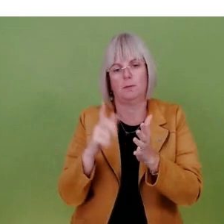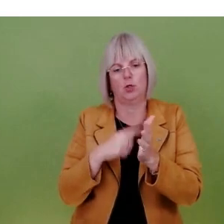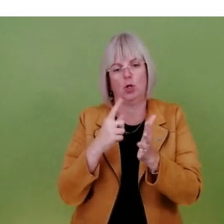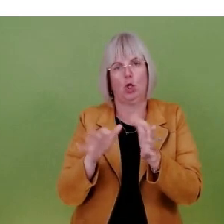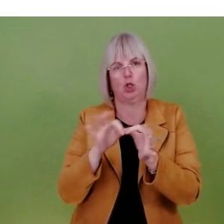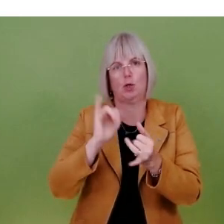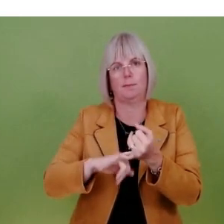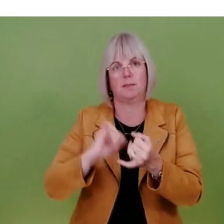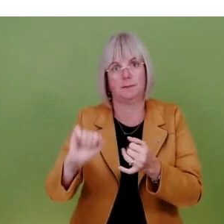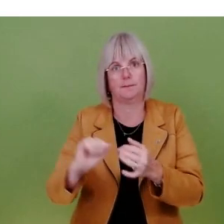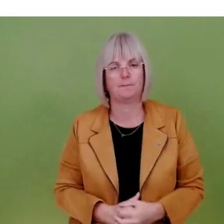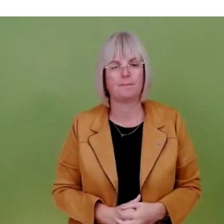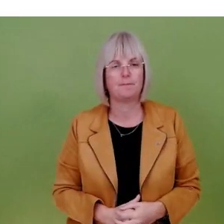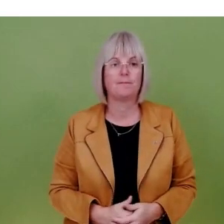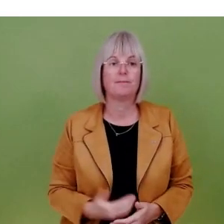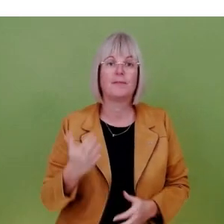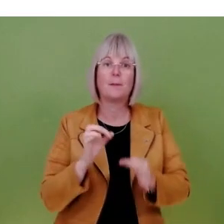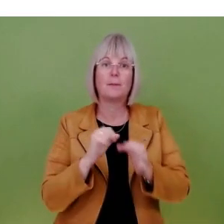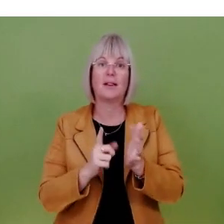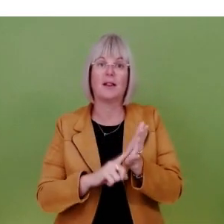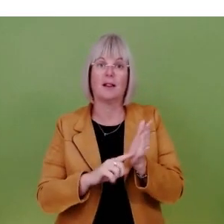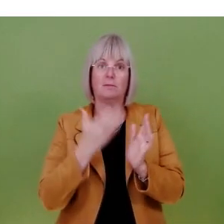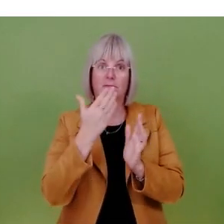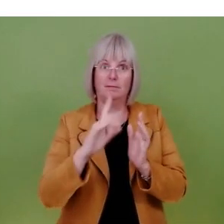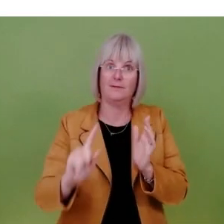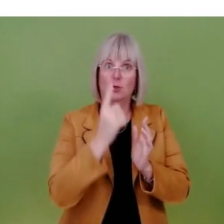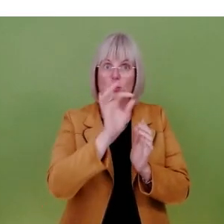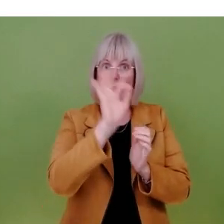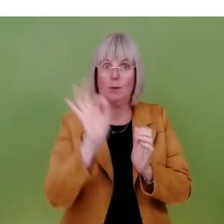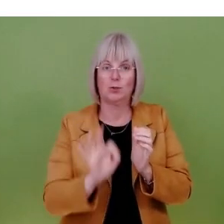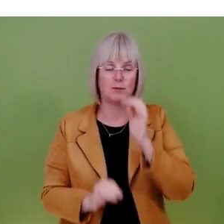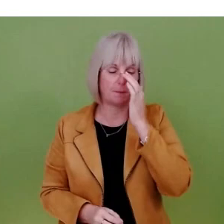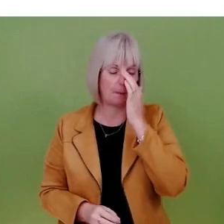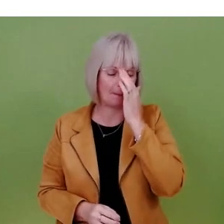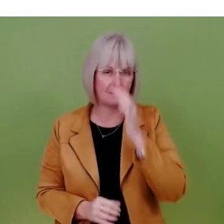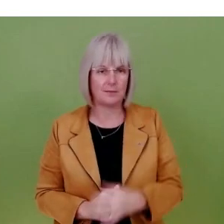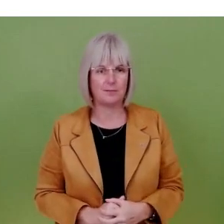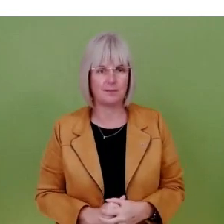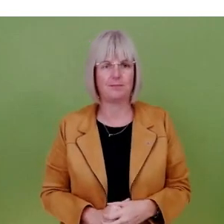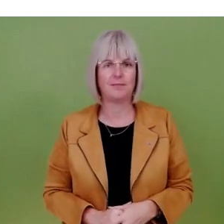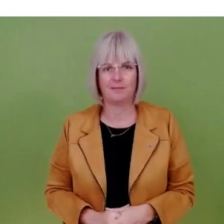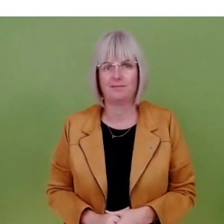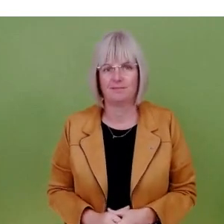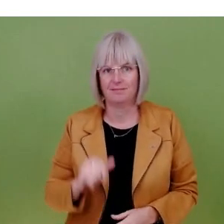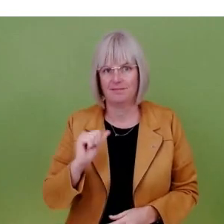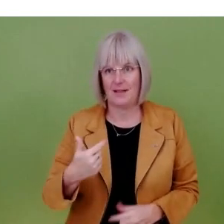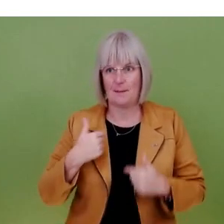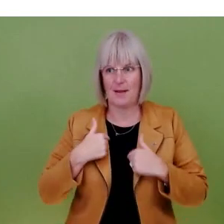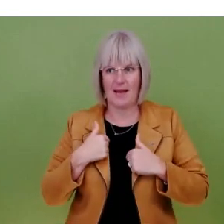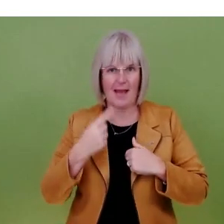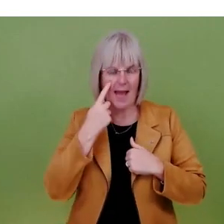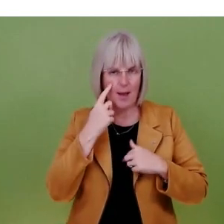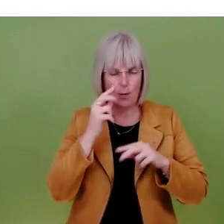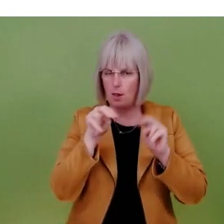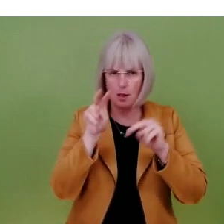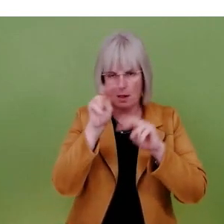question. So it's questions. So my eyes will dart around the screen a bit as well, because we're all into the modern day technological multitasking here.